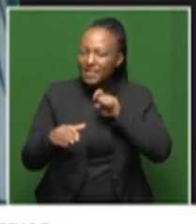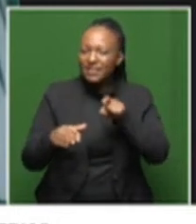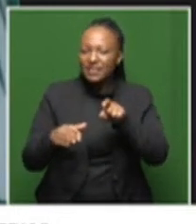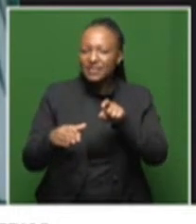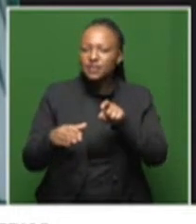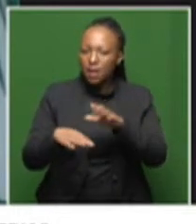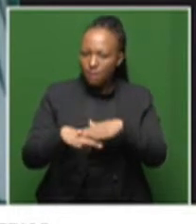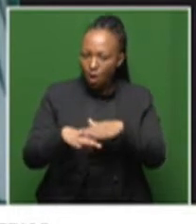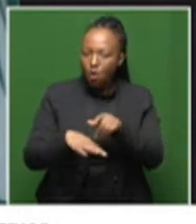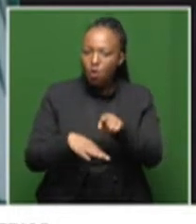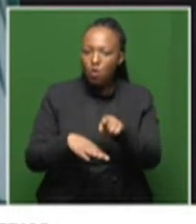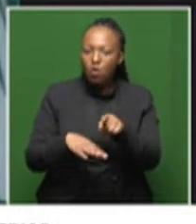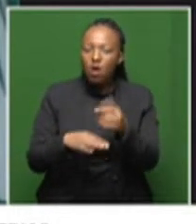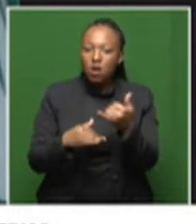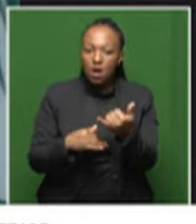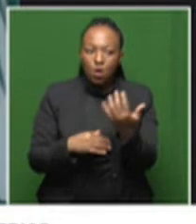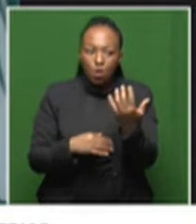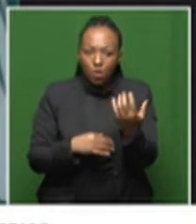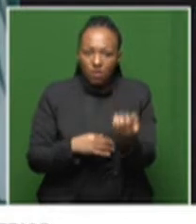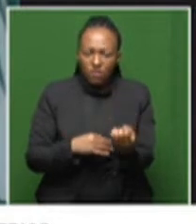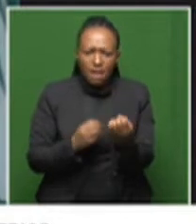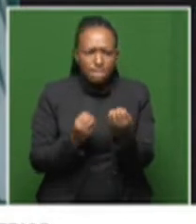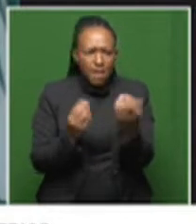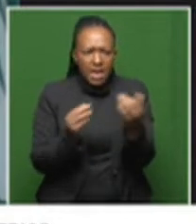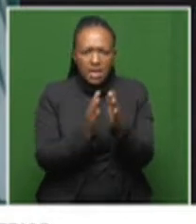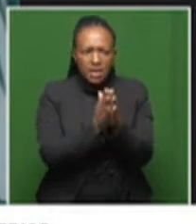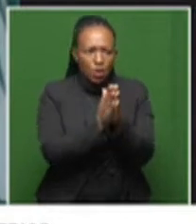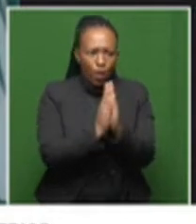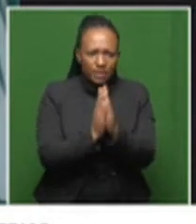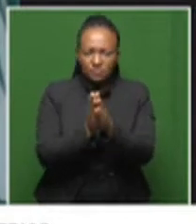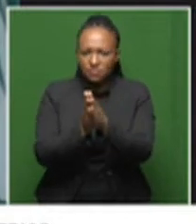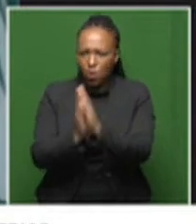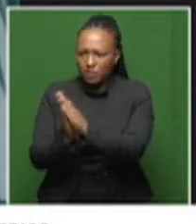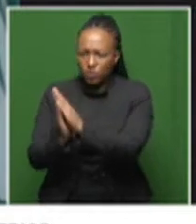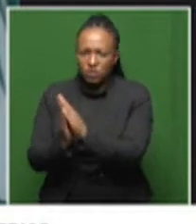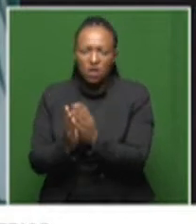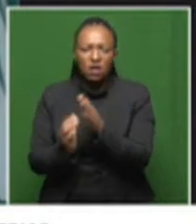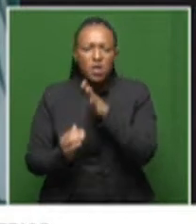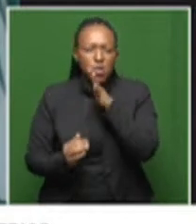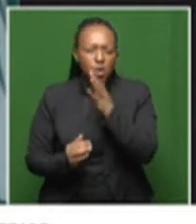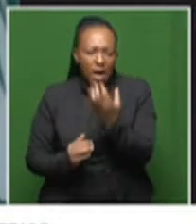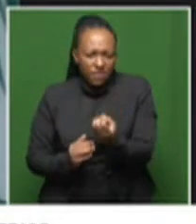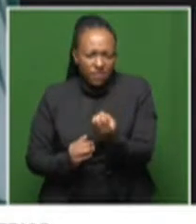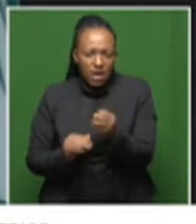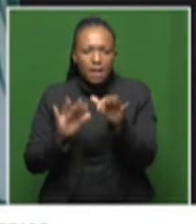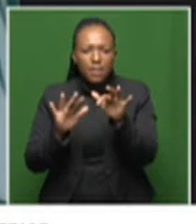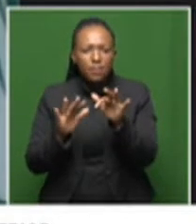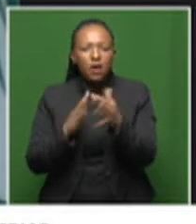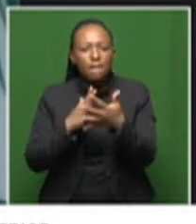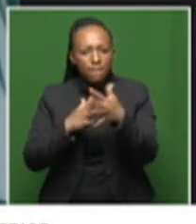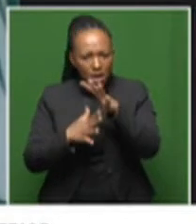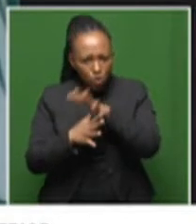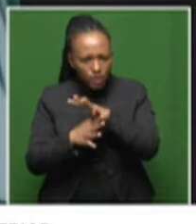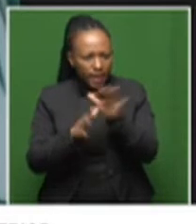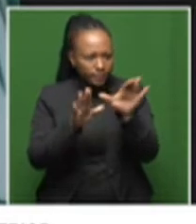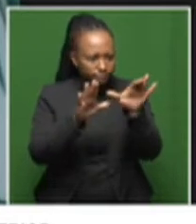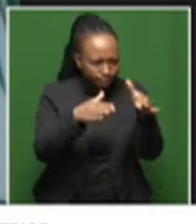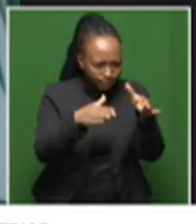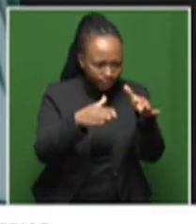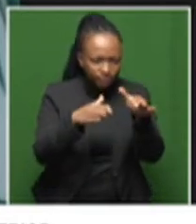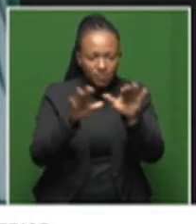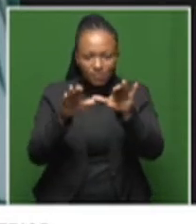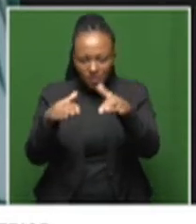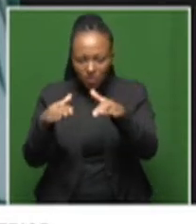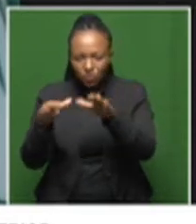that we are receiving a number of requests where people are saying to us, prioritize this sector. We